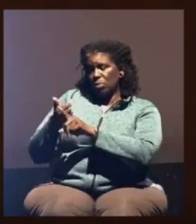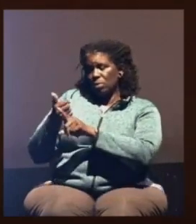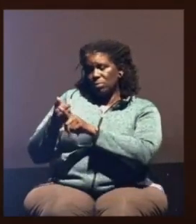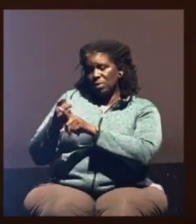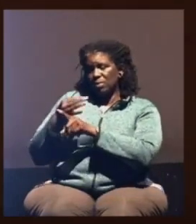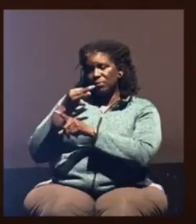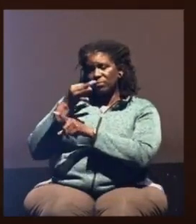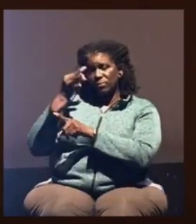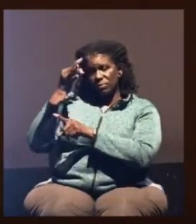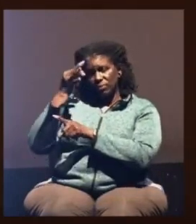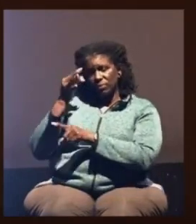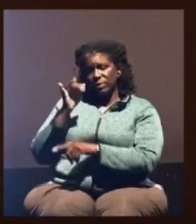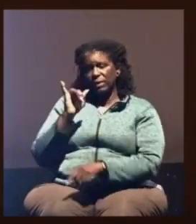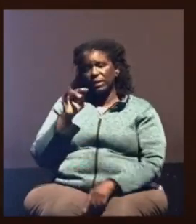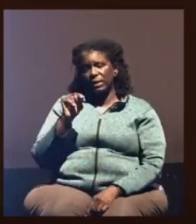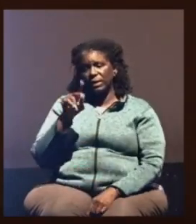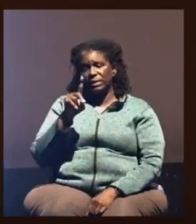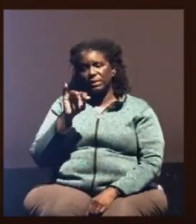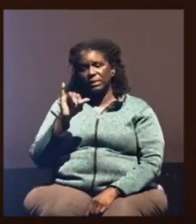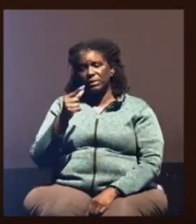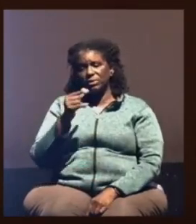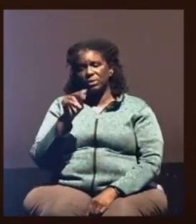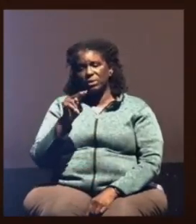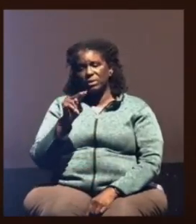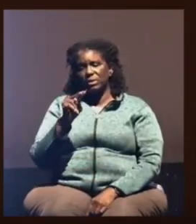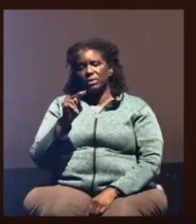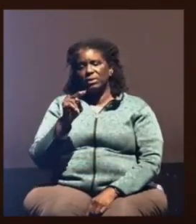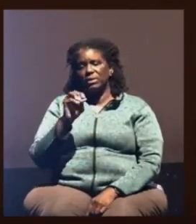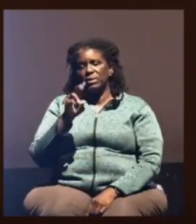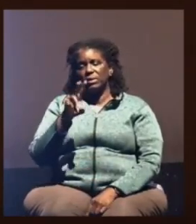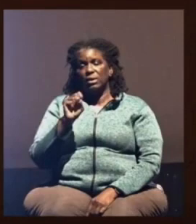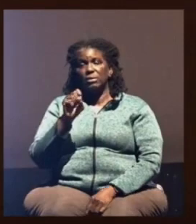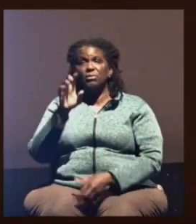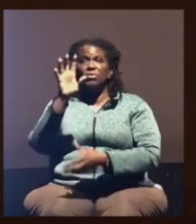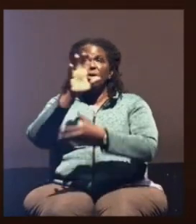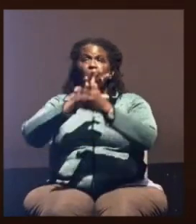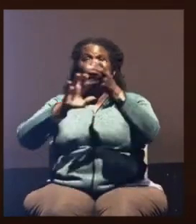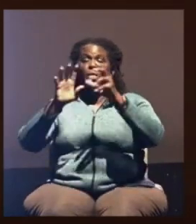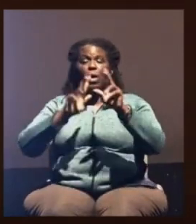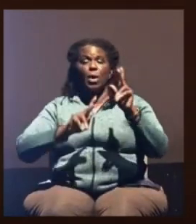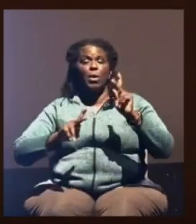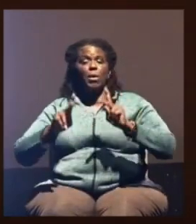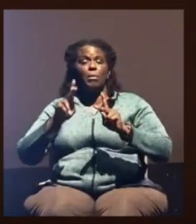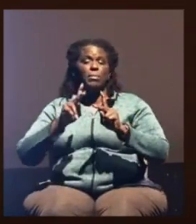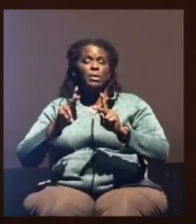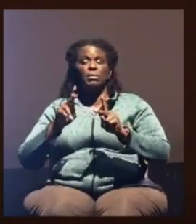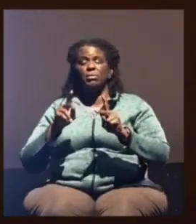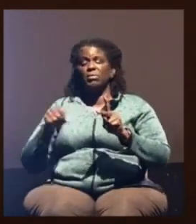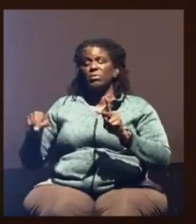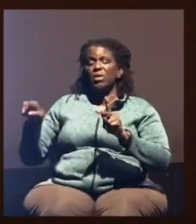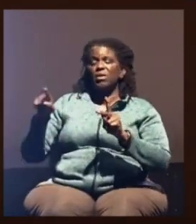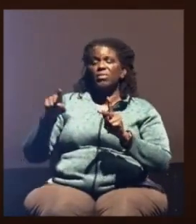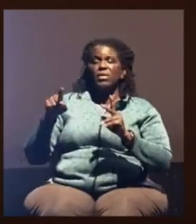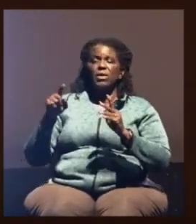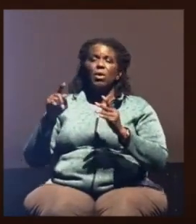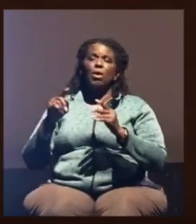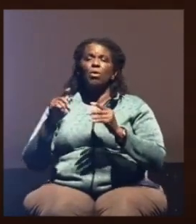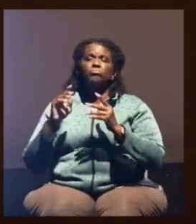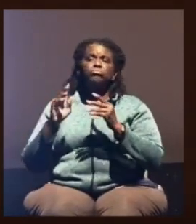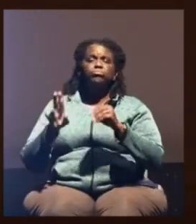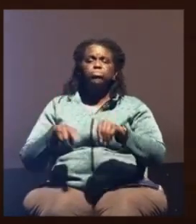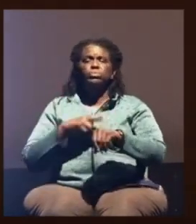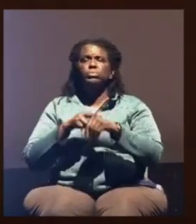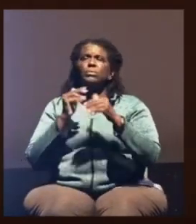Indians, known as the Cloud People. The belief is that they descended from supernatural beings who lived amongst the